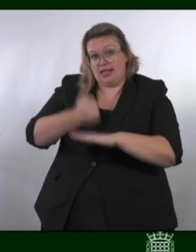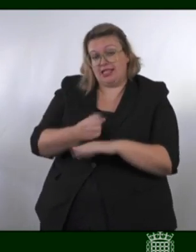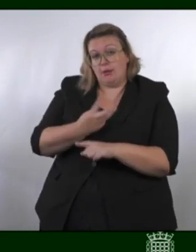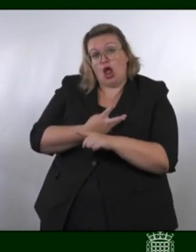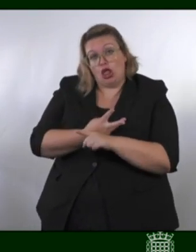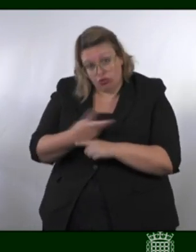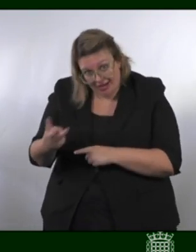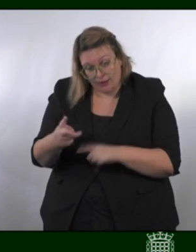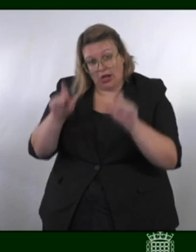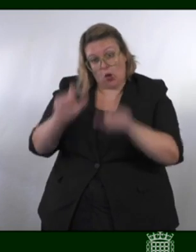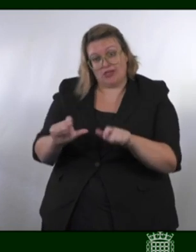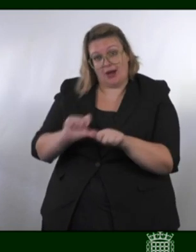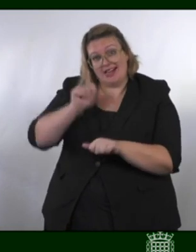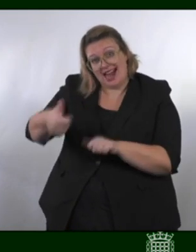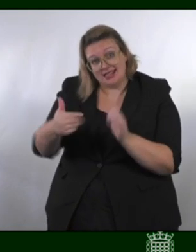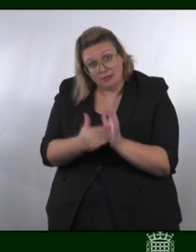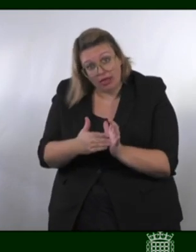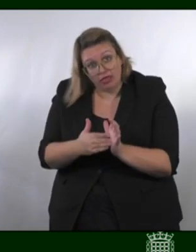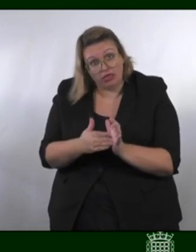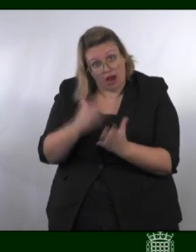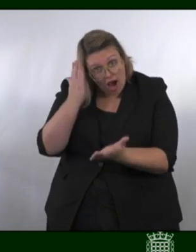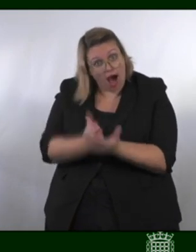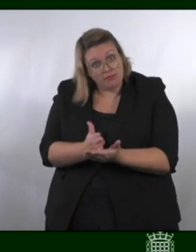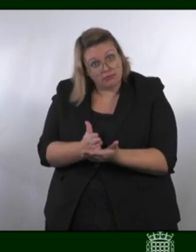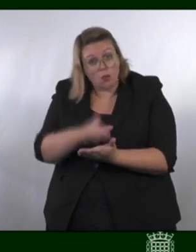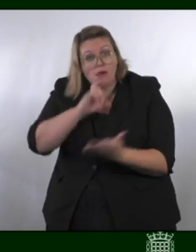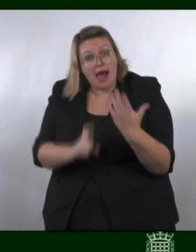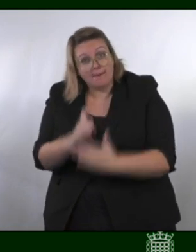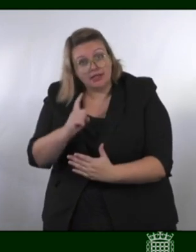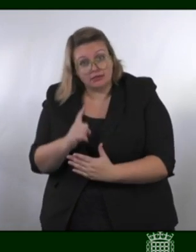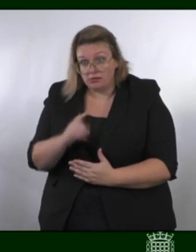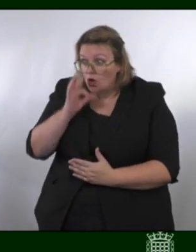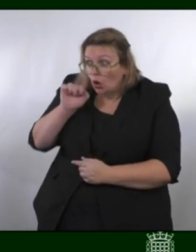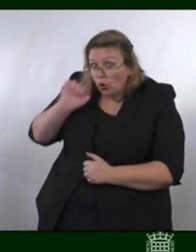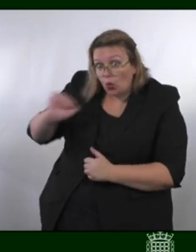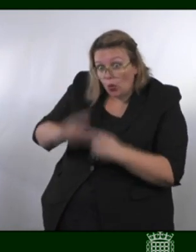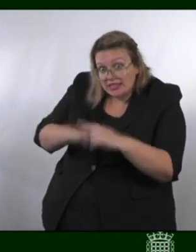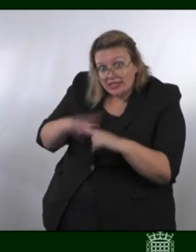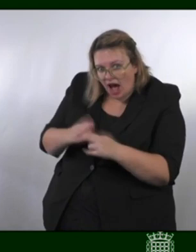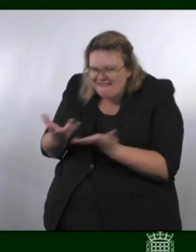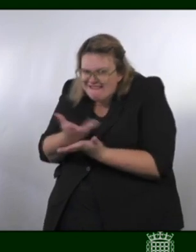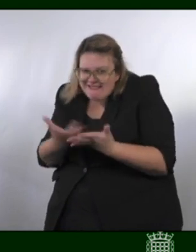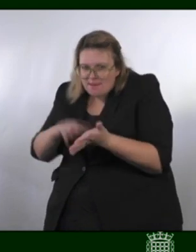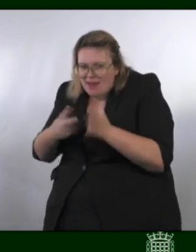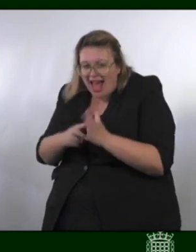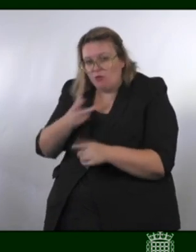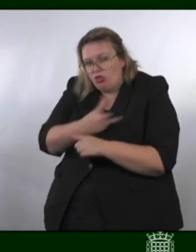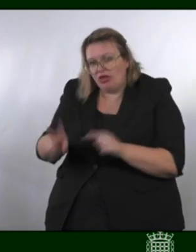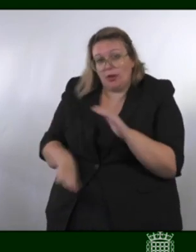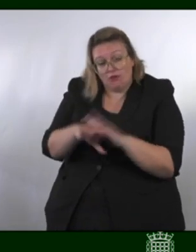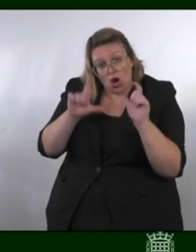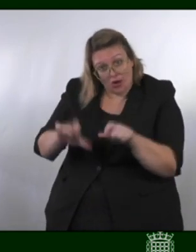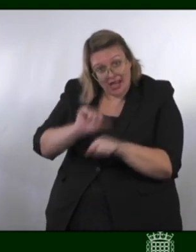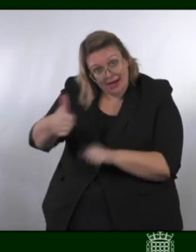widely next month. Perhaps he could confirm that his officials are now working on plans for a 3-week national lockdown next